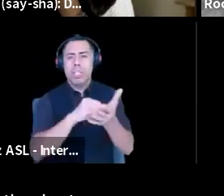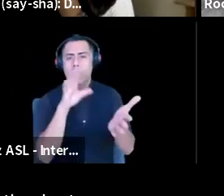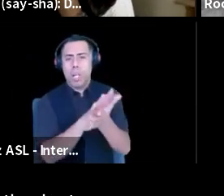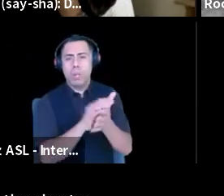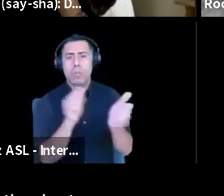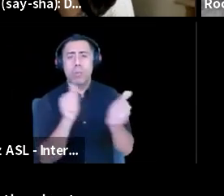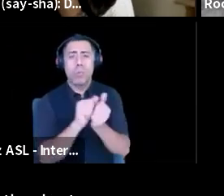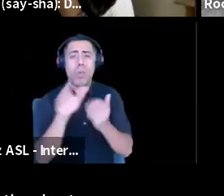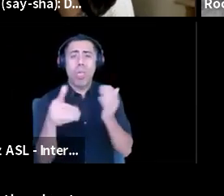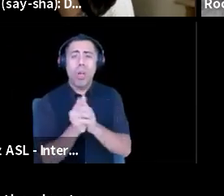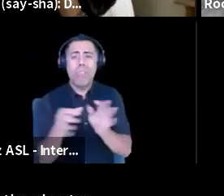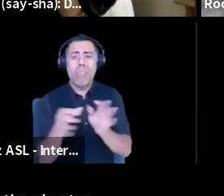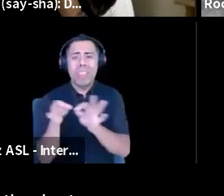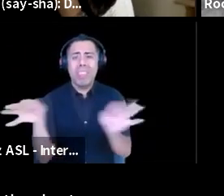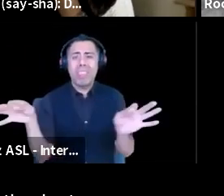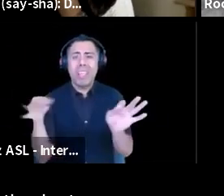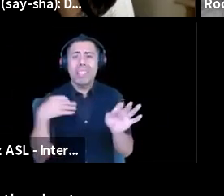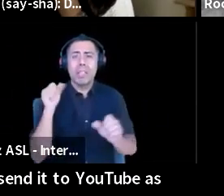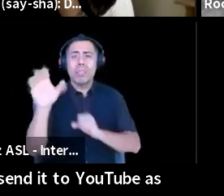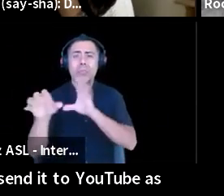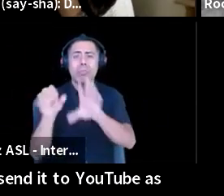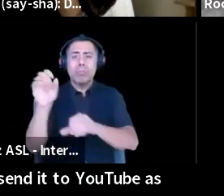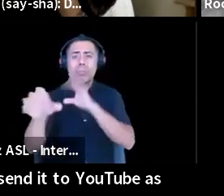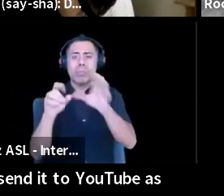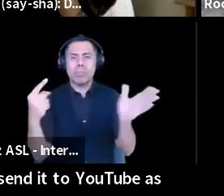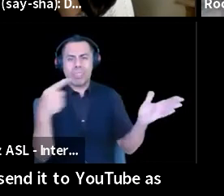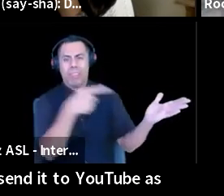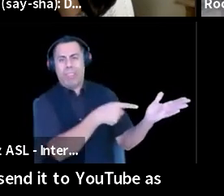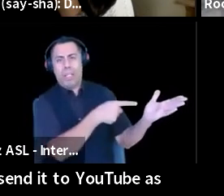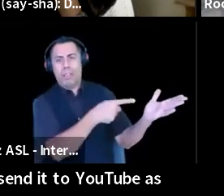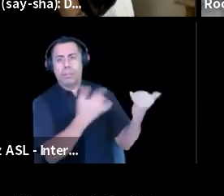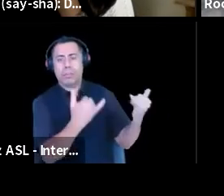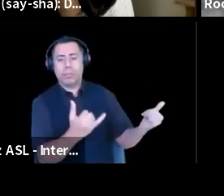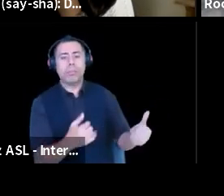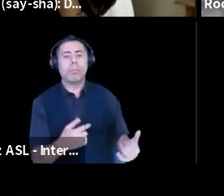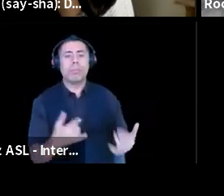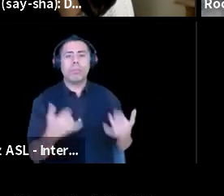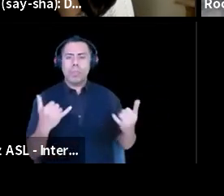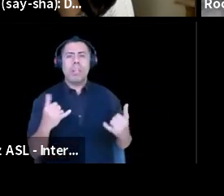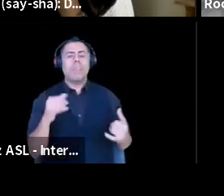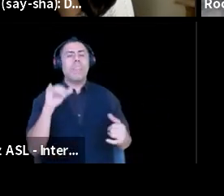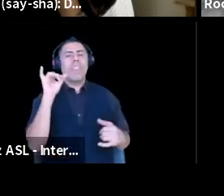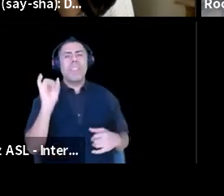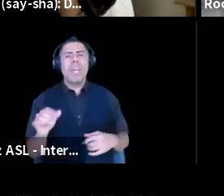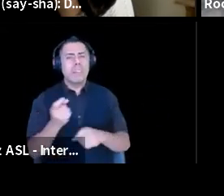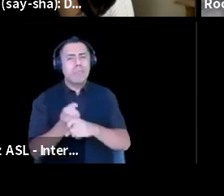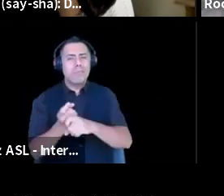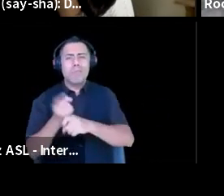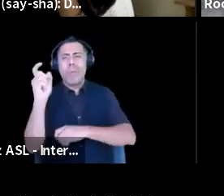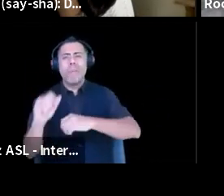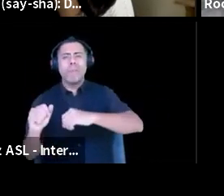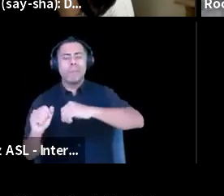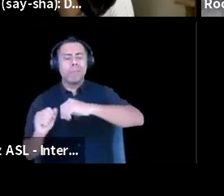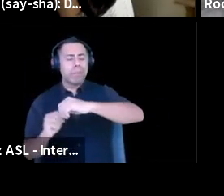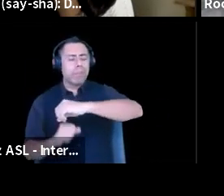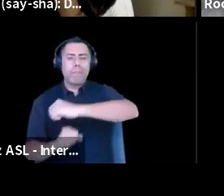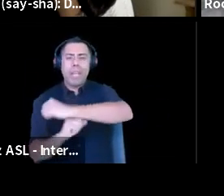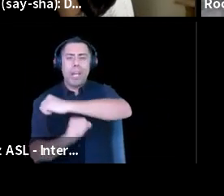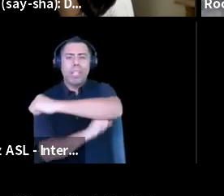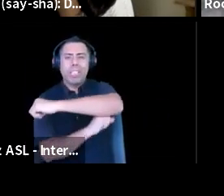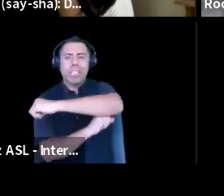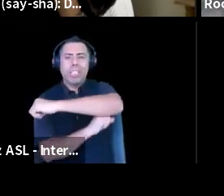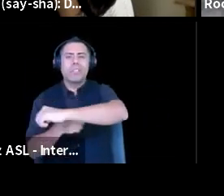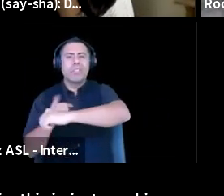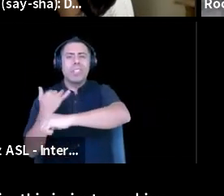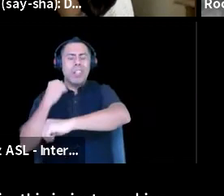today. Again, this is just cracking this rotten foundation, just cracking the cement, my friends. There's so much more, but we just have